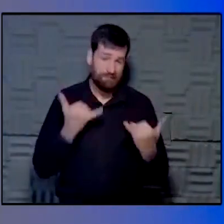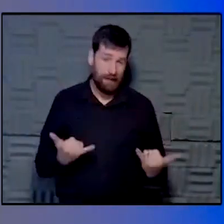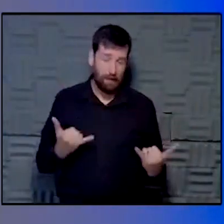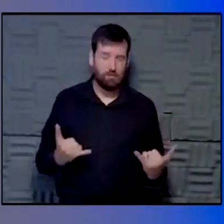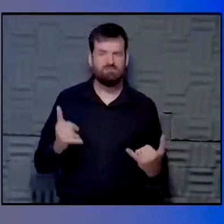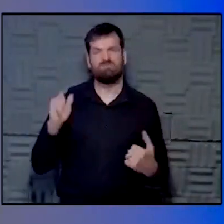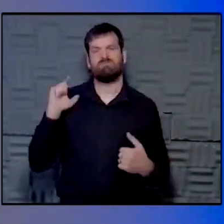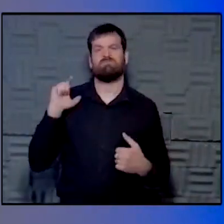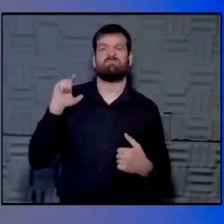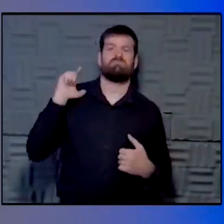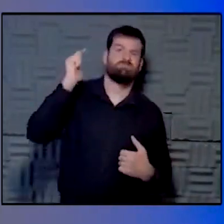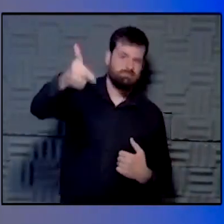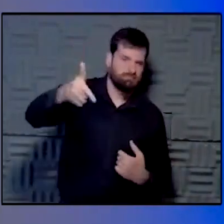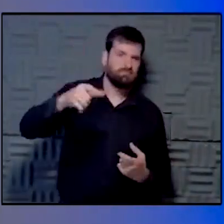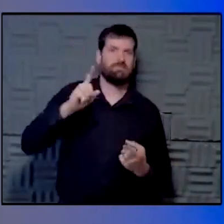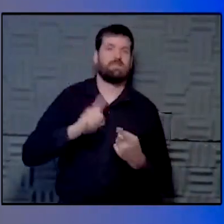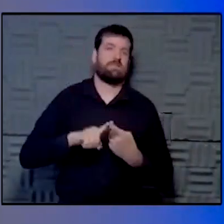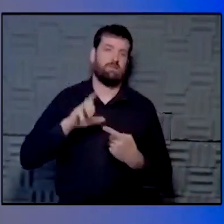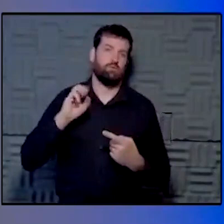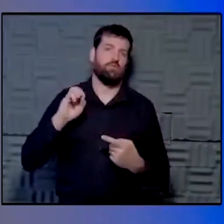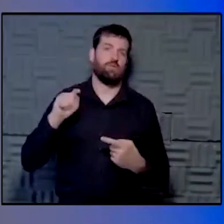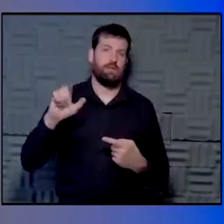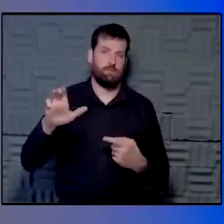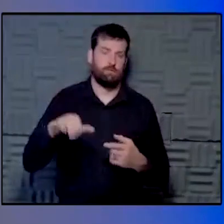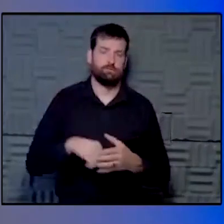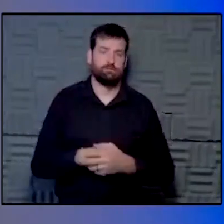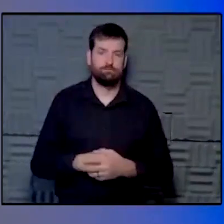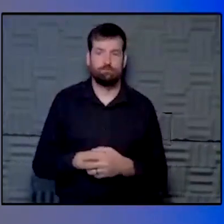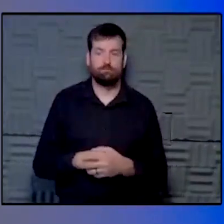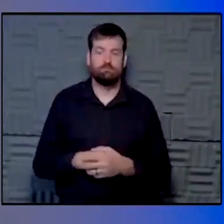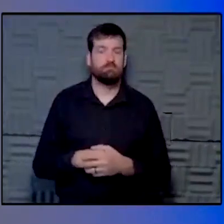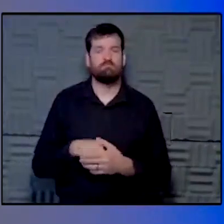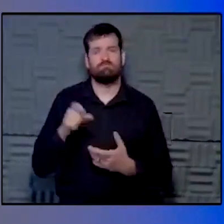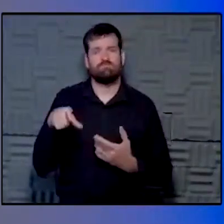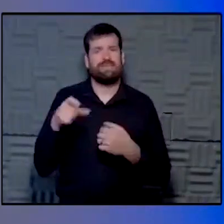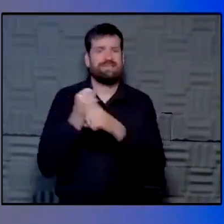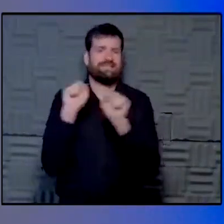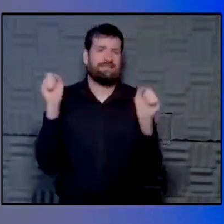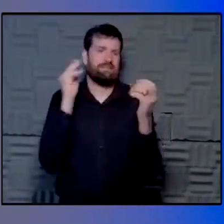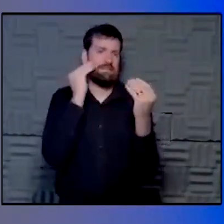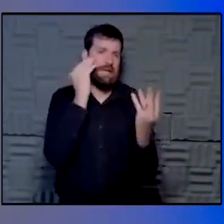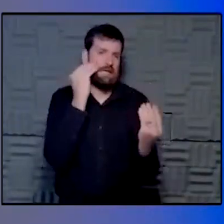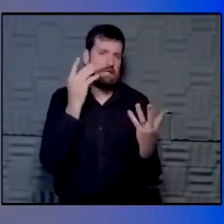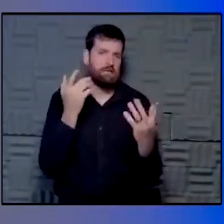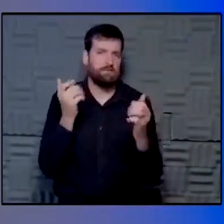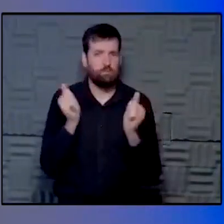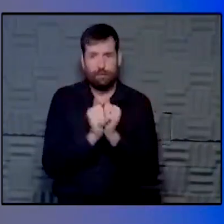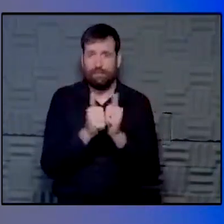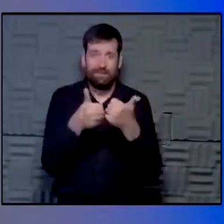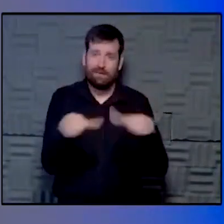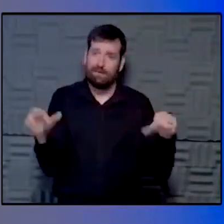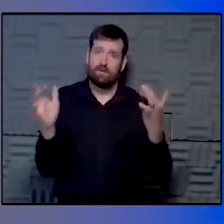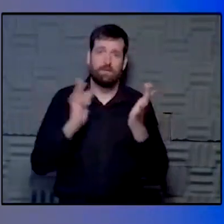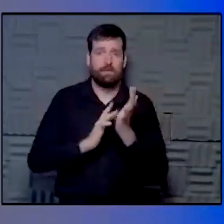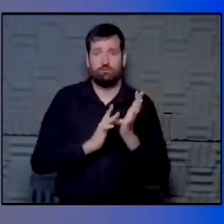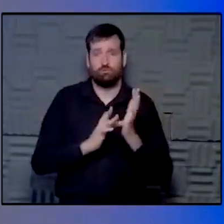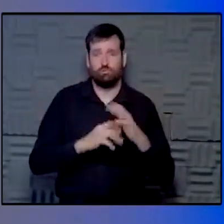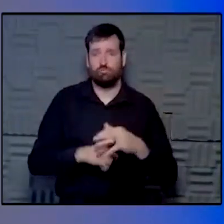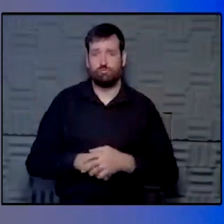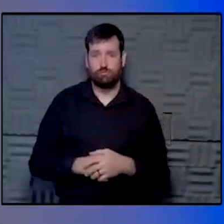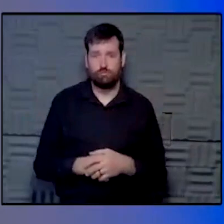get to any over-the-counter supplements, because we just need that safety data, with those medications.